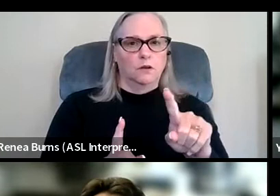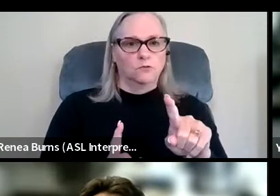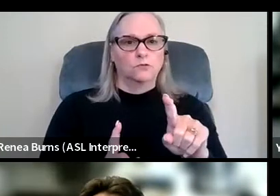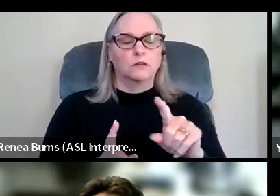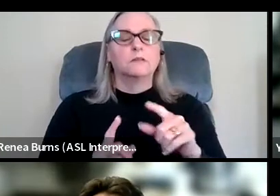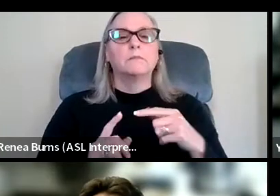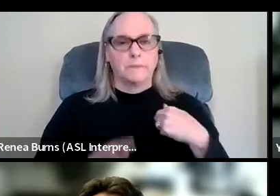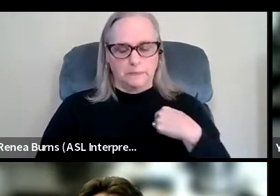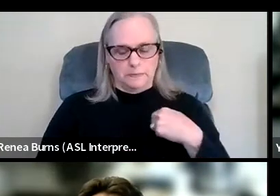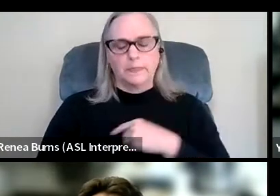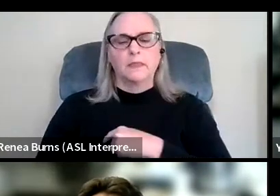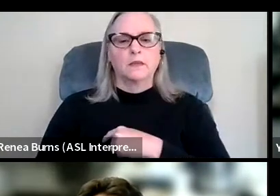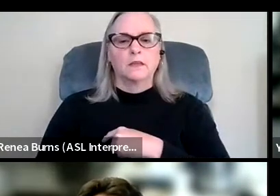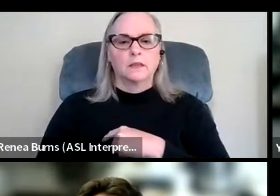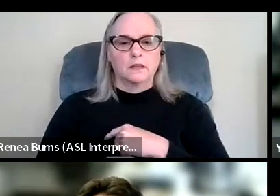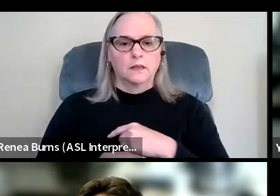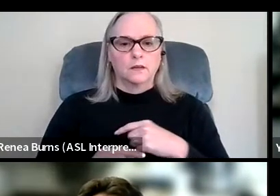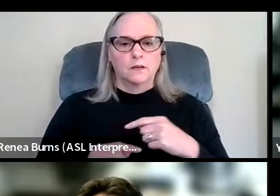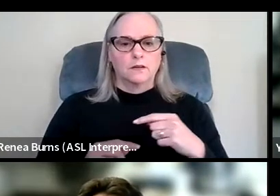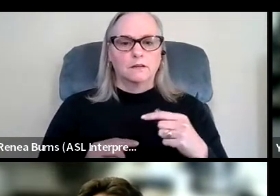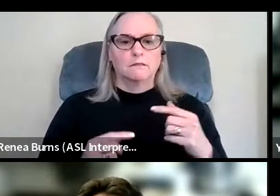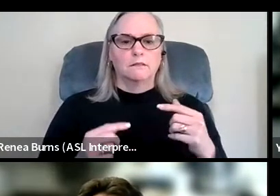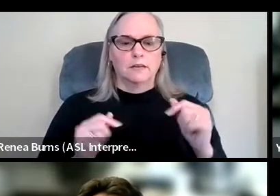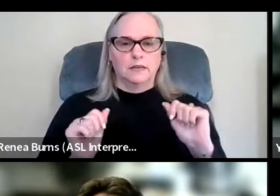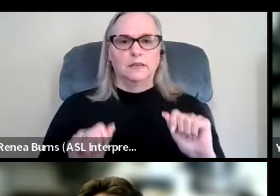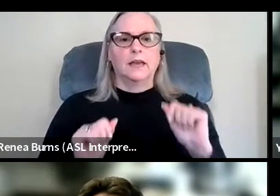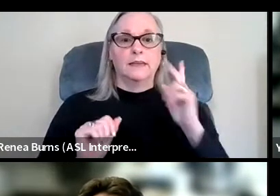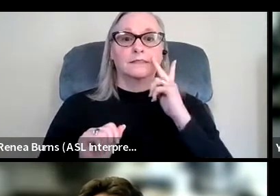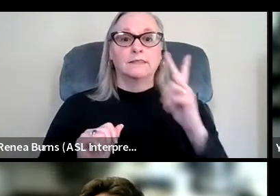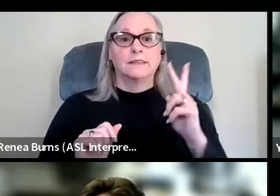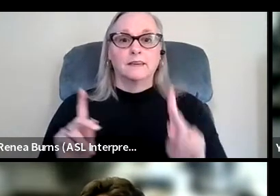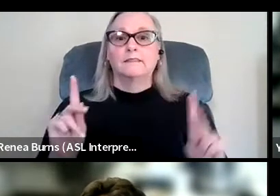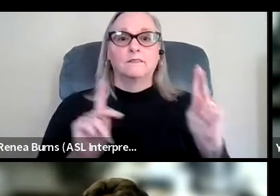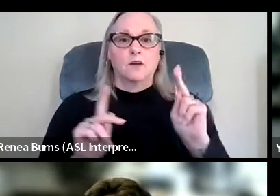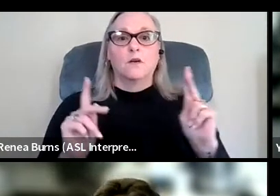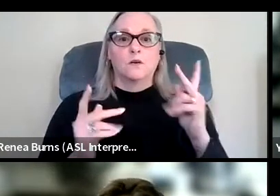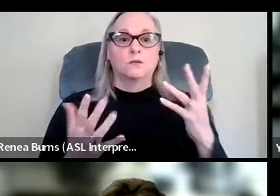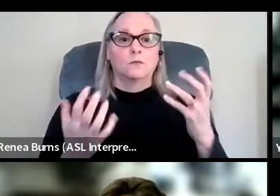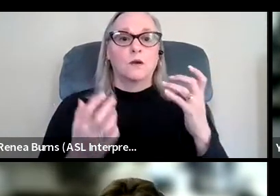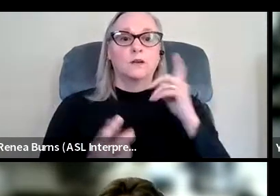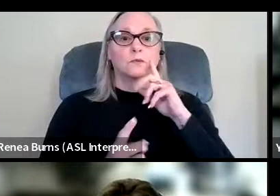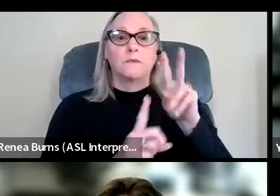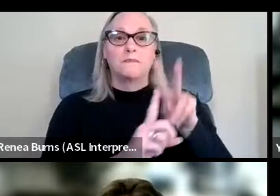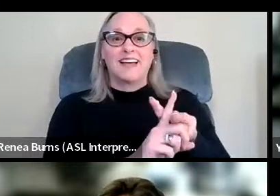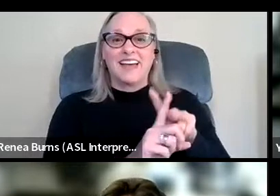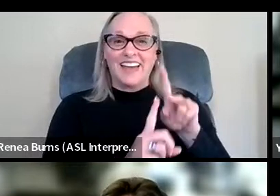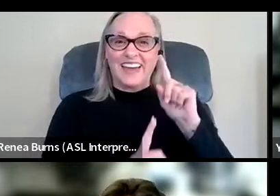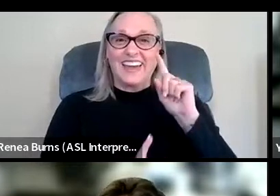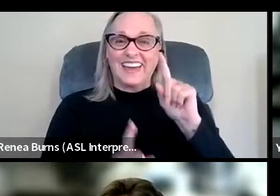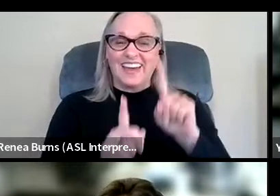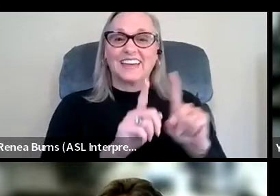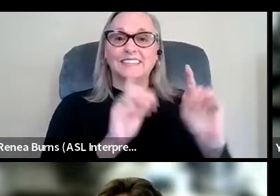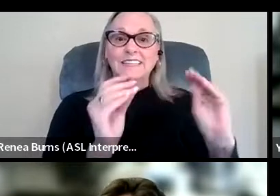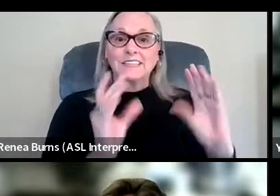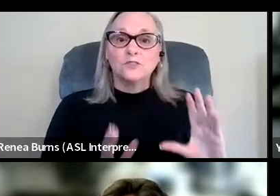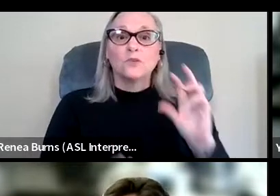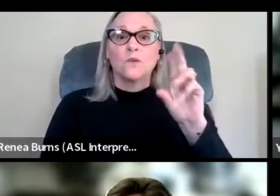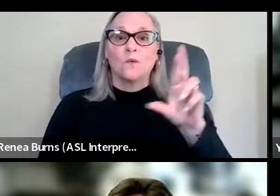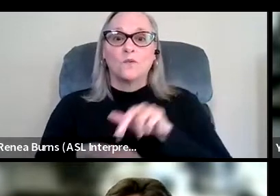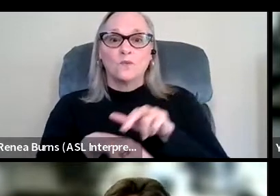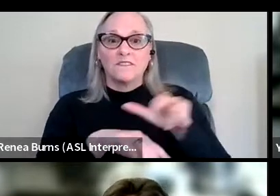We already see folks wanting to apply for teacher positions or to refer